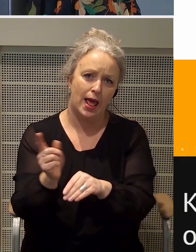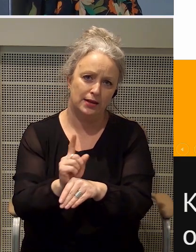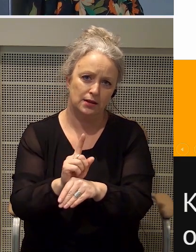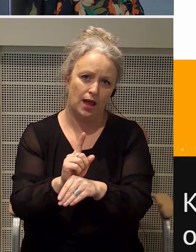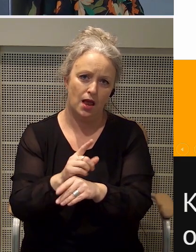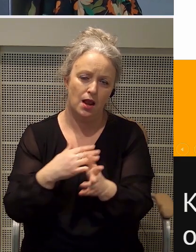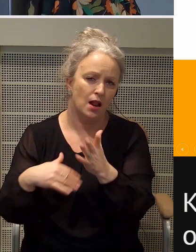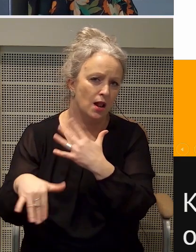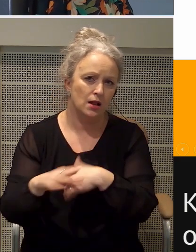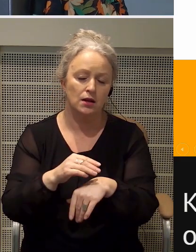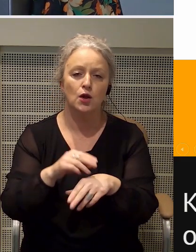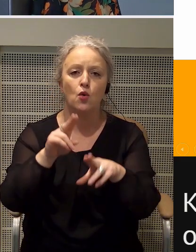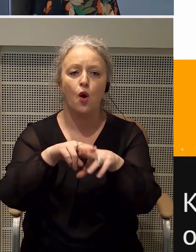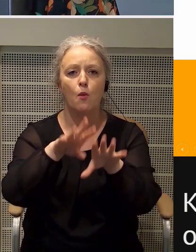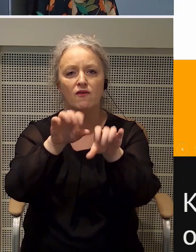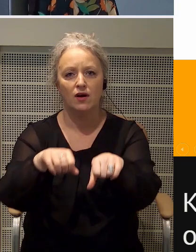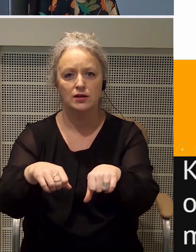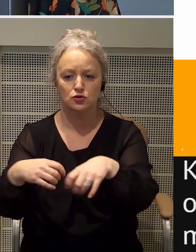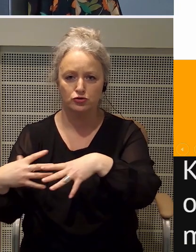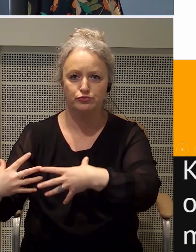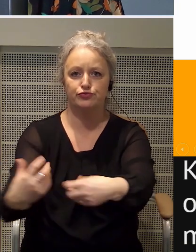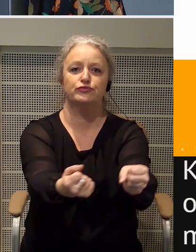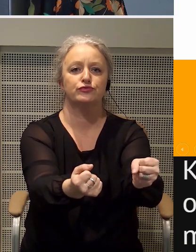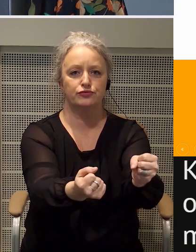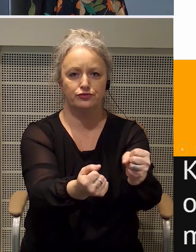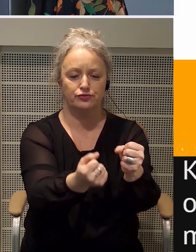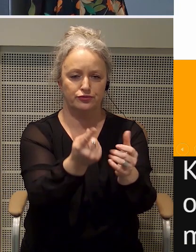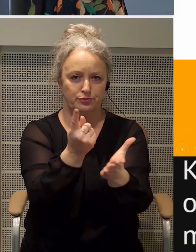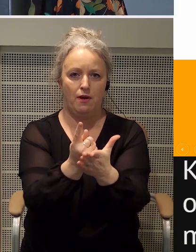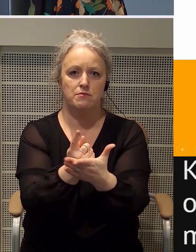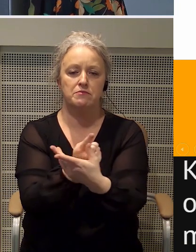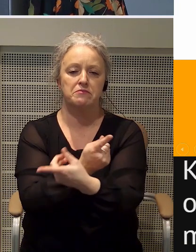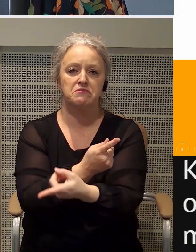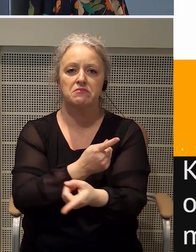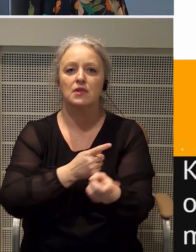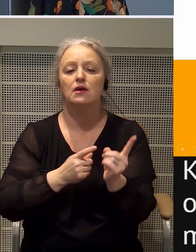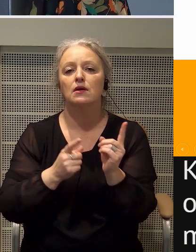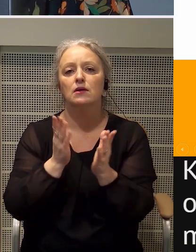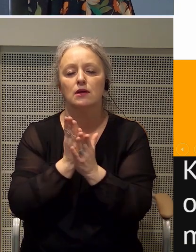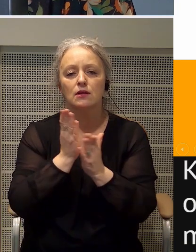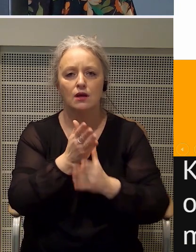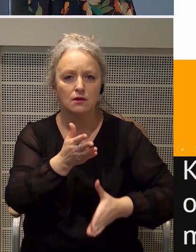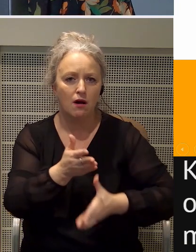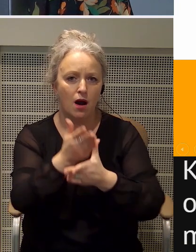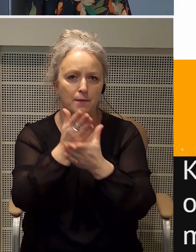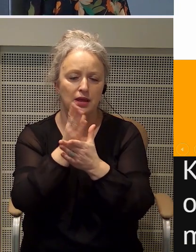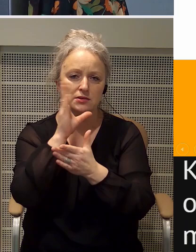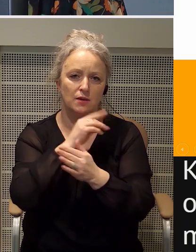and in our opinion, the rest should go to the local governments.